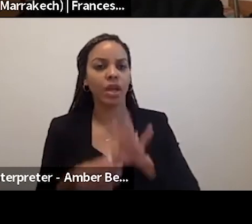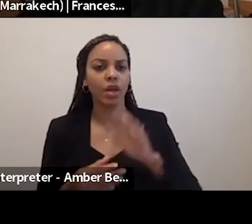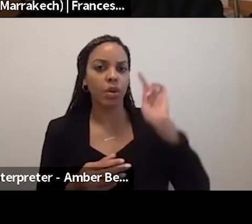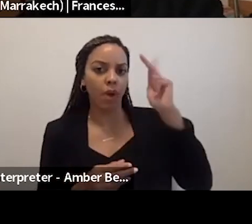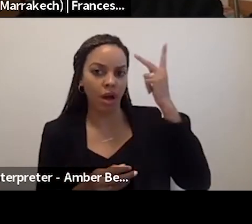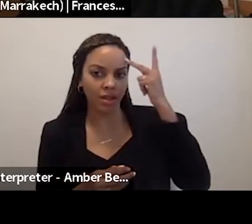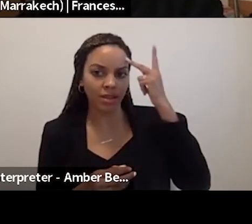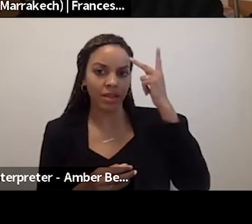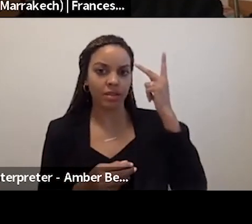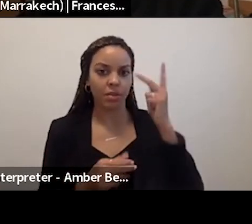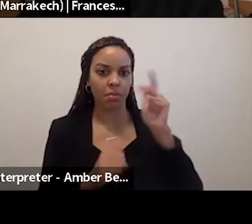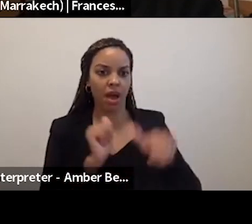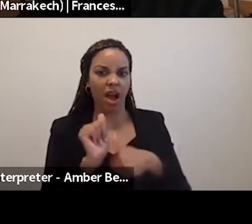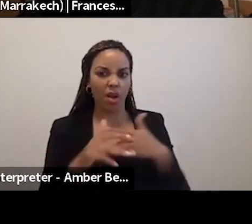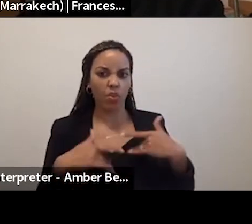our climate right now?